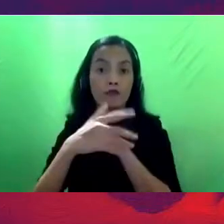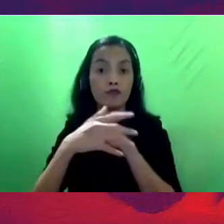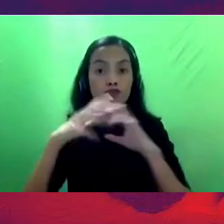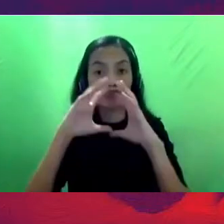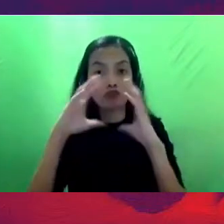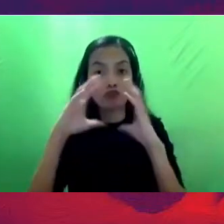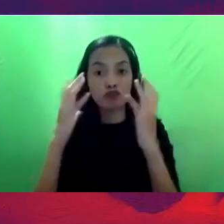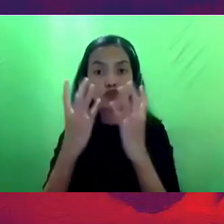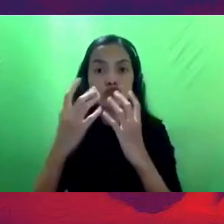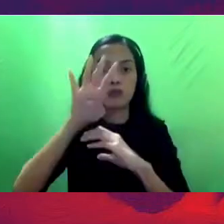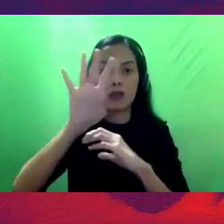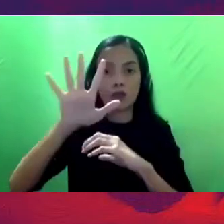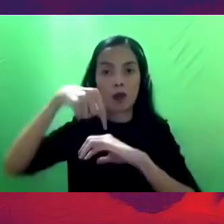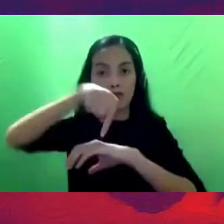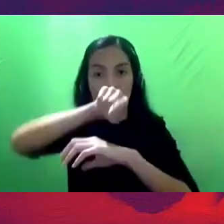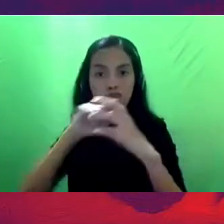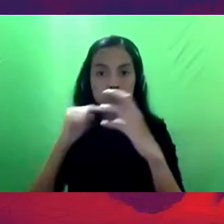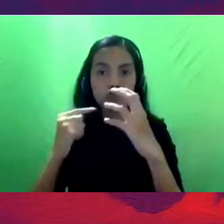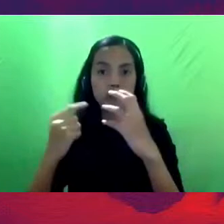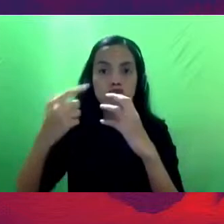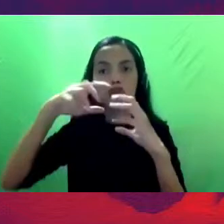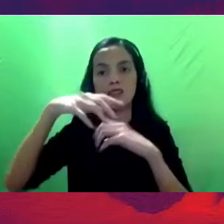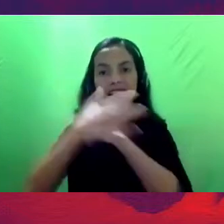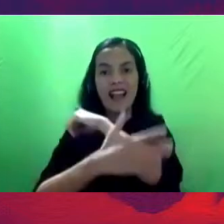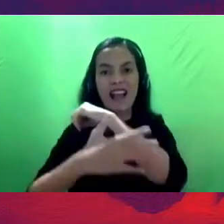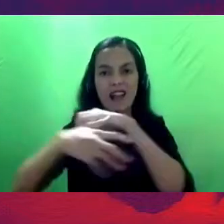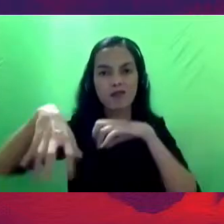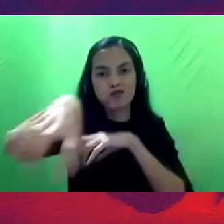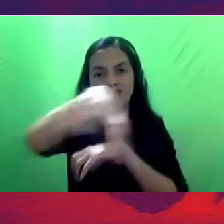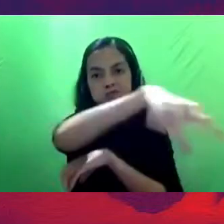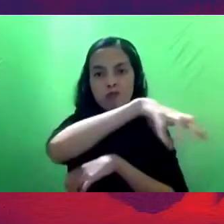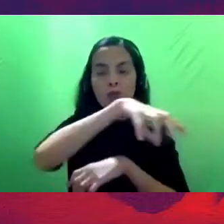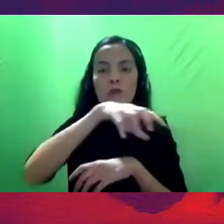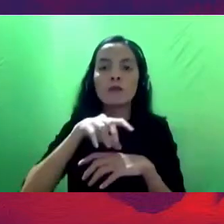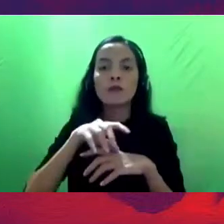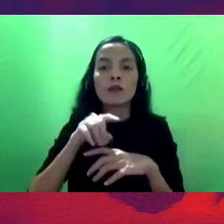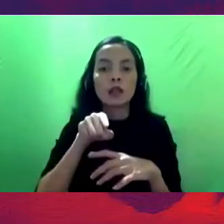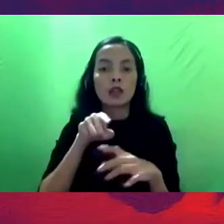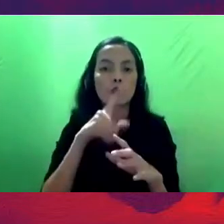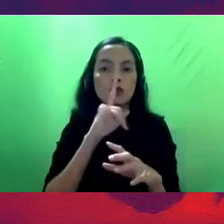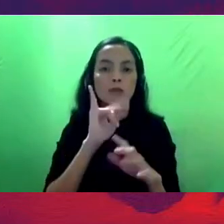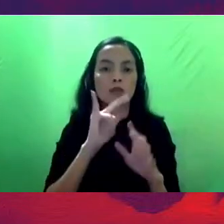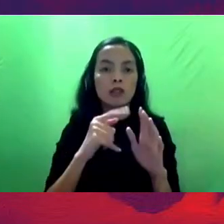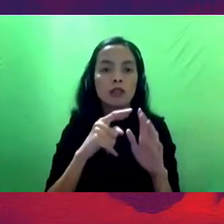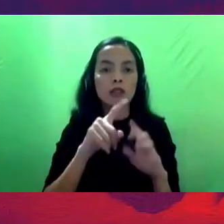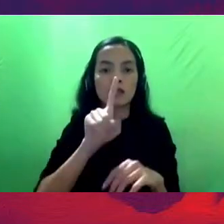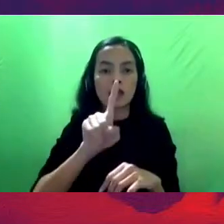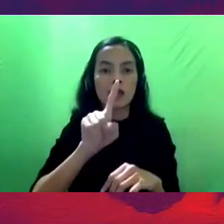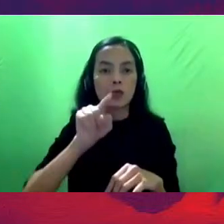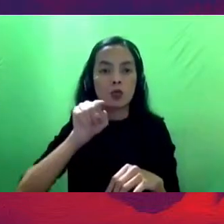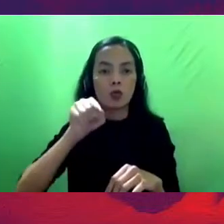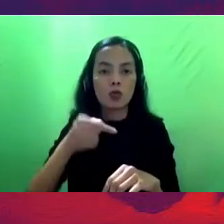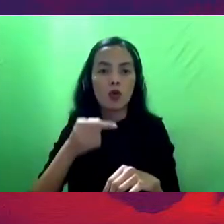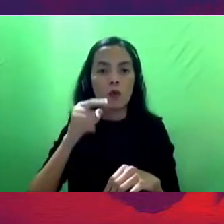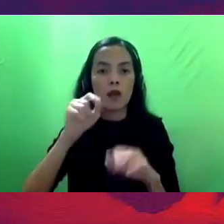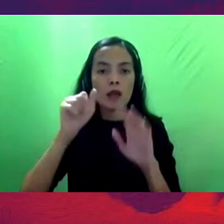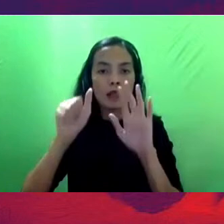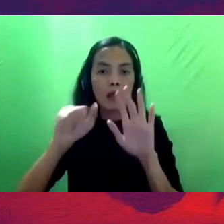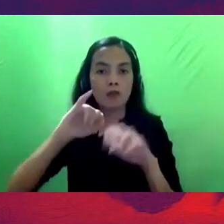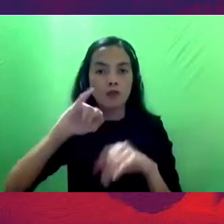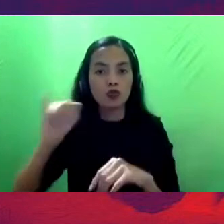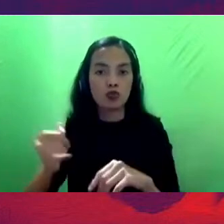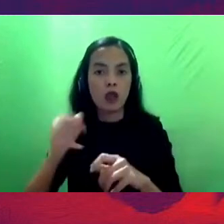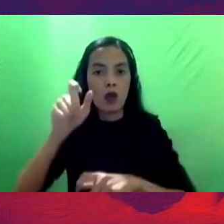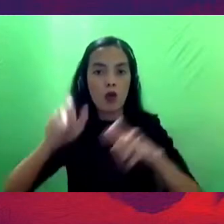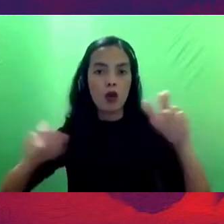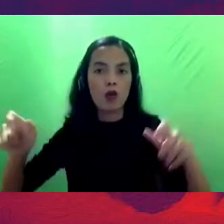45 countries. And these 45 countries represent some 1.6 billion people across the